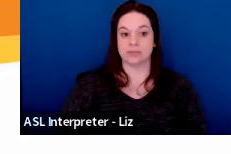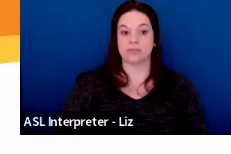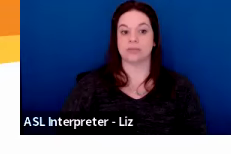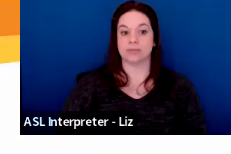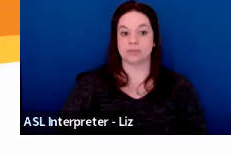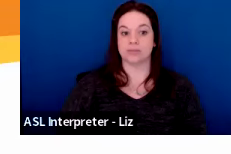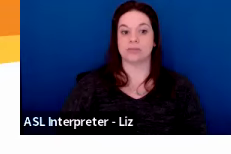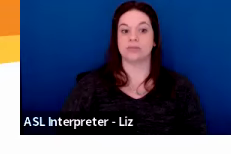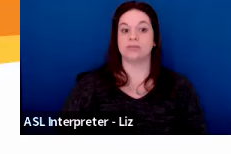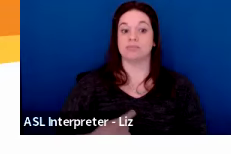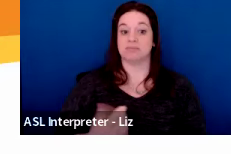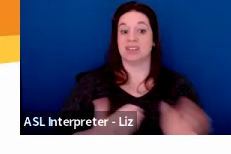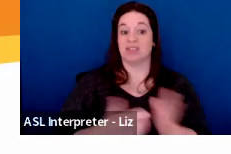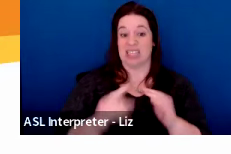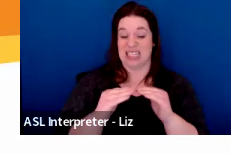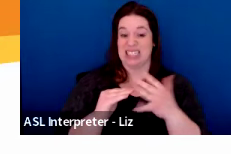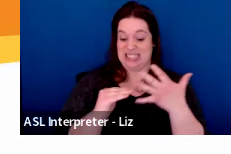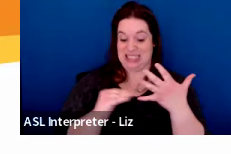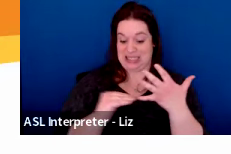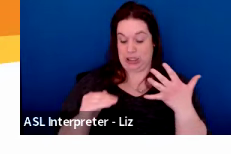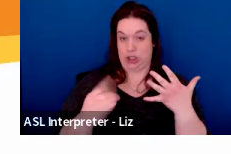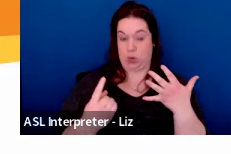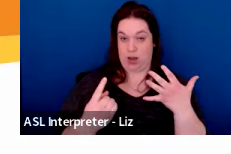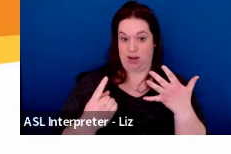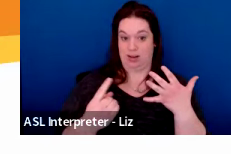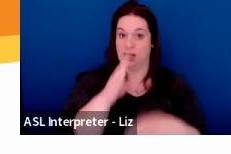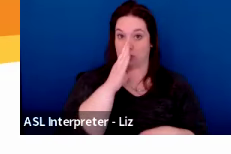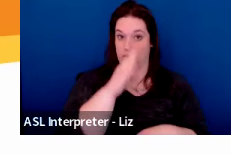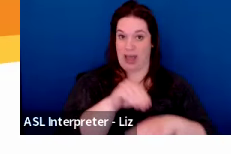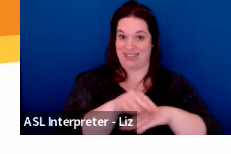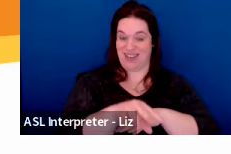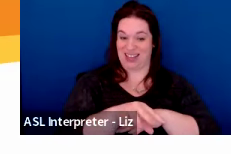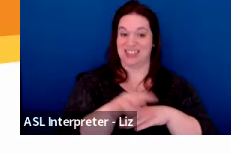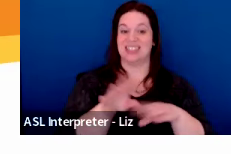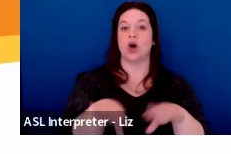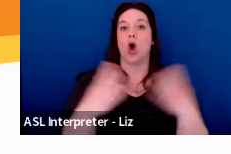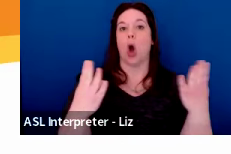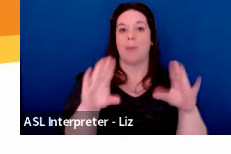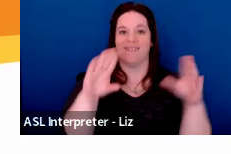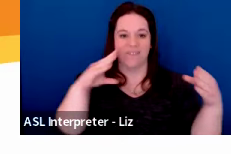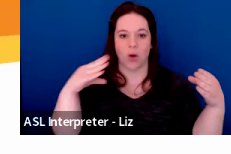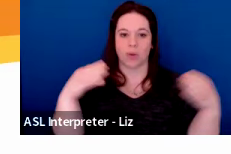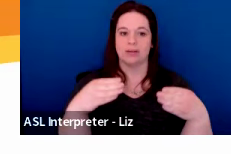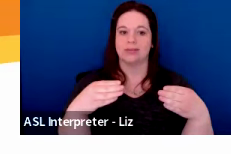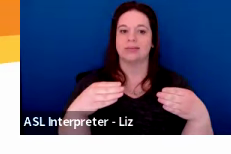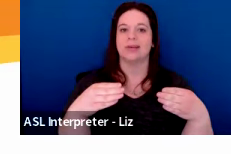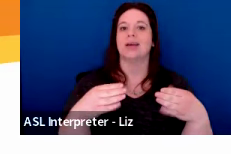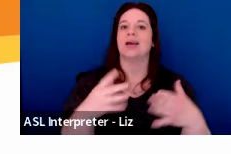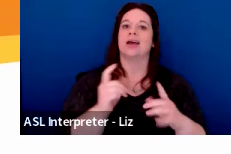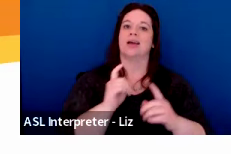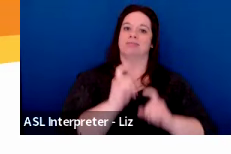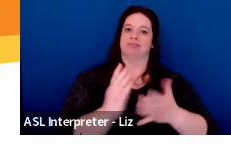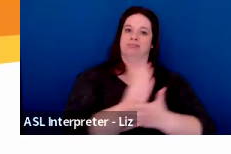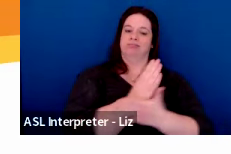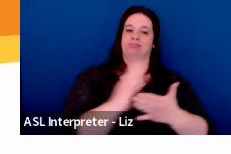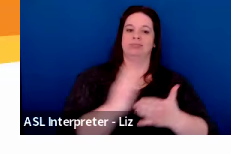for this tier that we're offering, it's tier 1, direct effect, and is open focused and awards our grants from 5,000